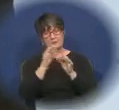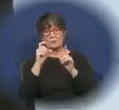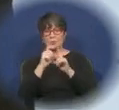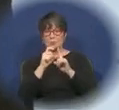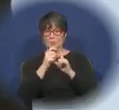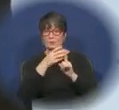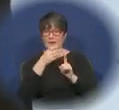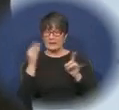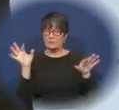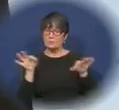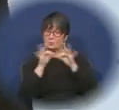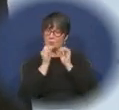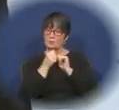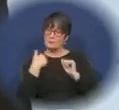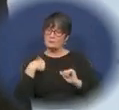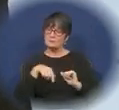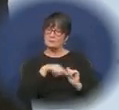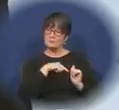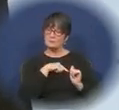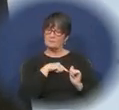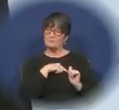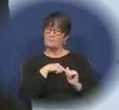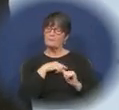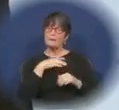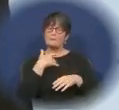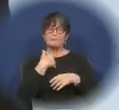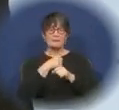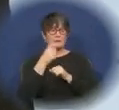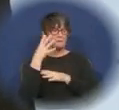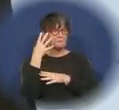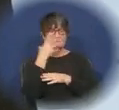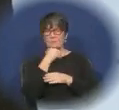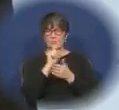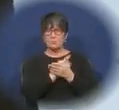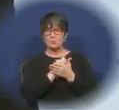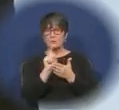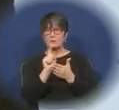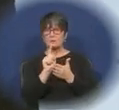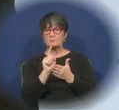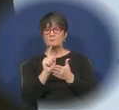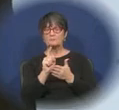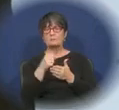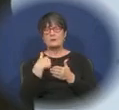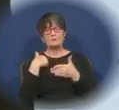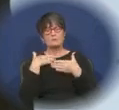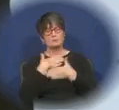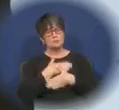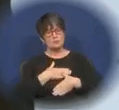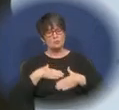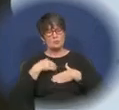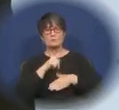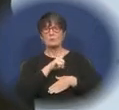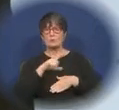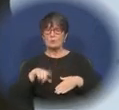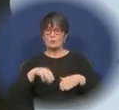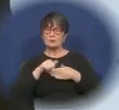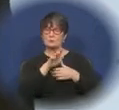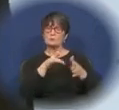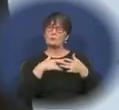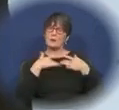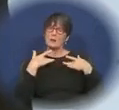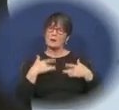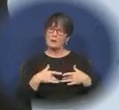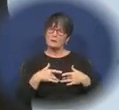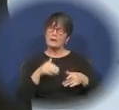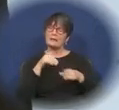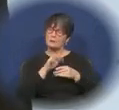word, and Eucharist with us. Do make it a beautiful week, and may you have the joy of the Lord in your heart